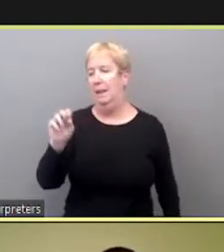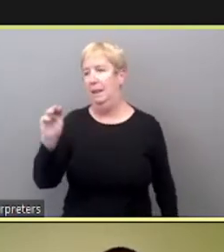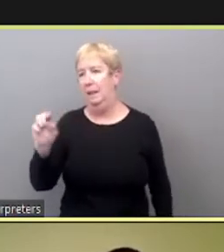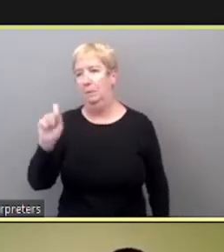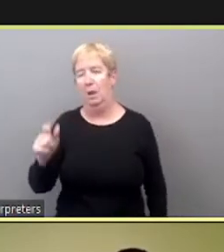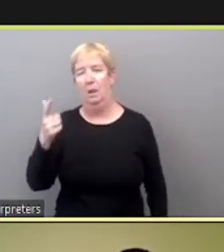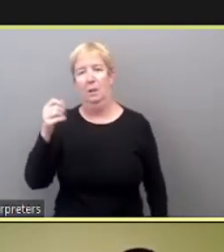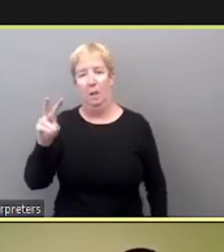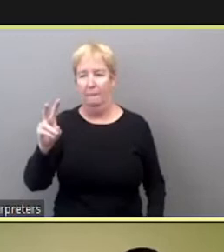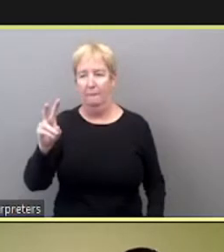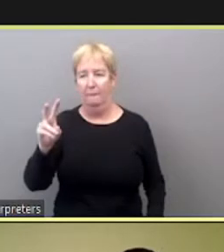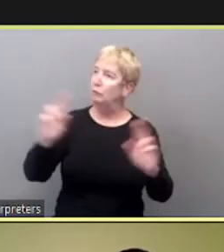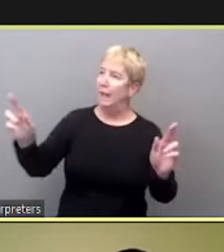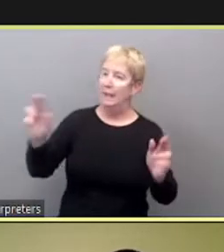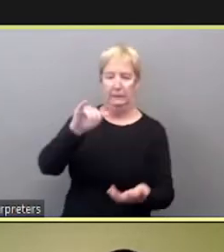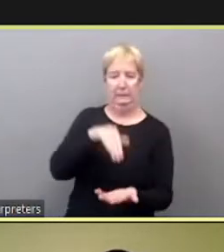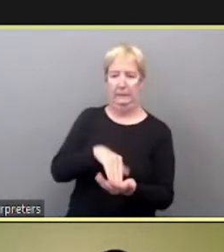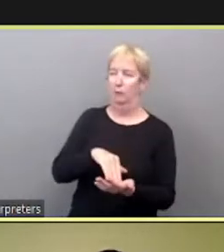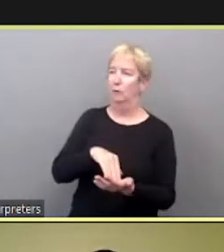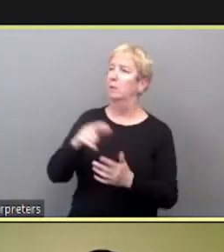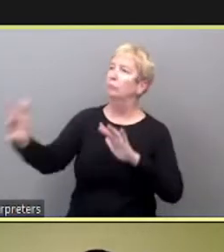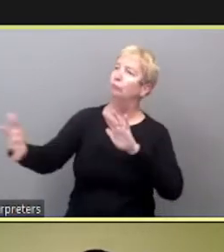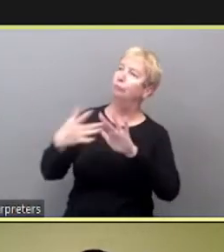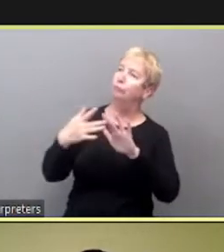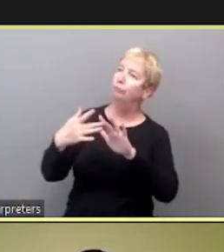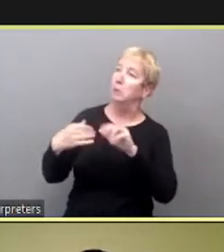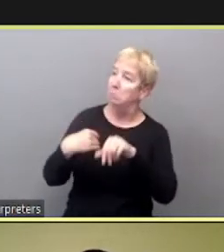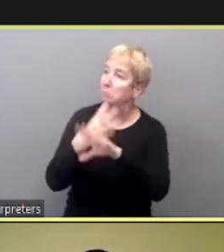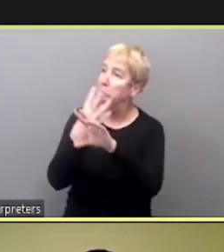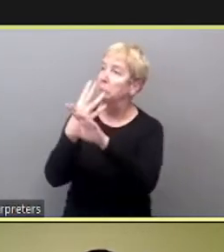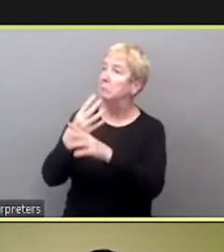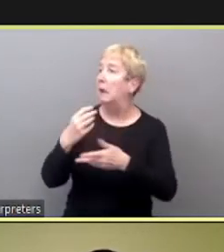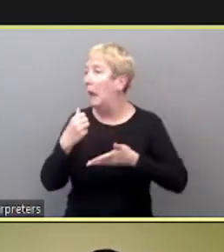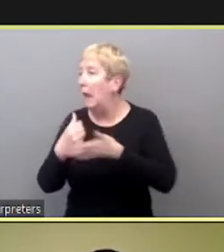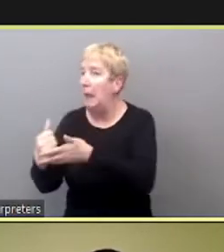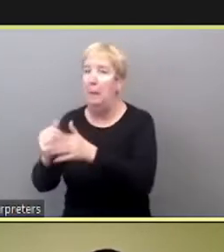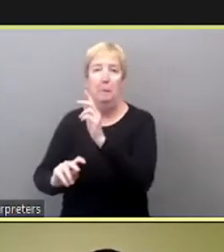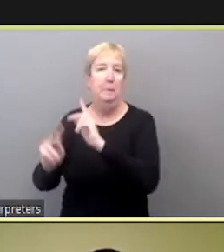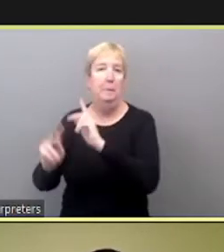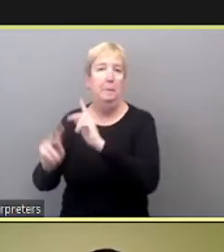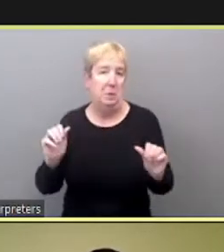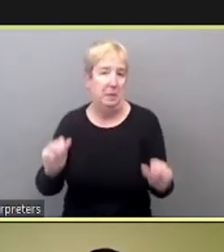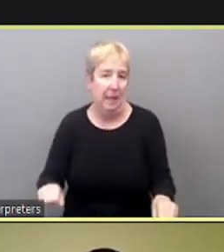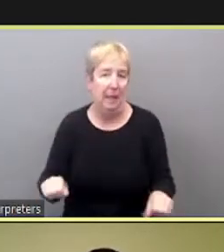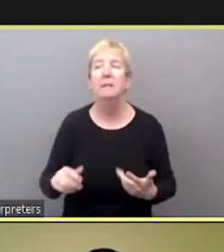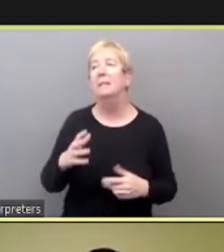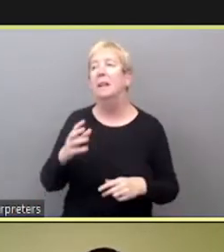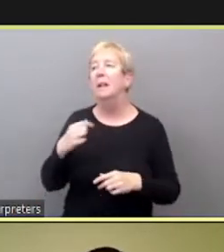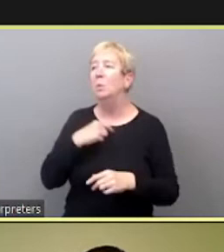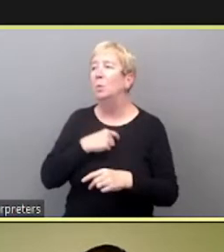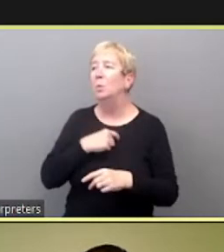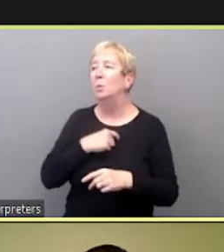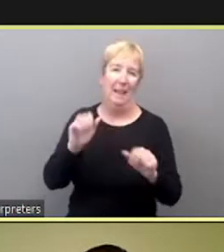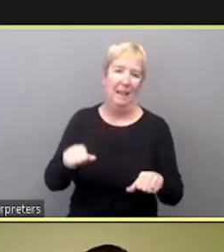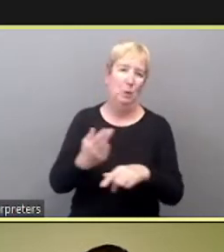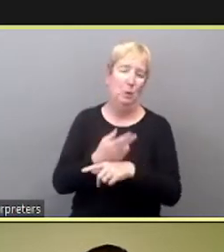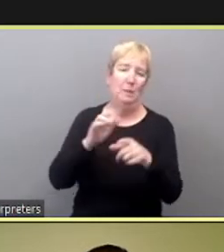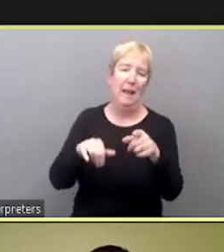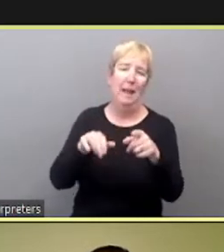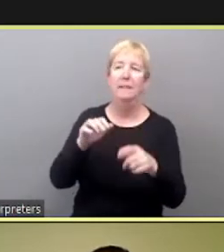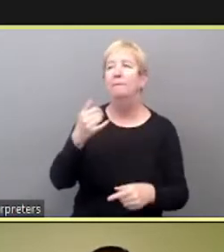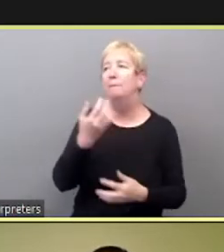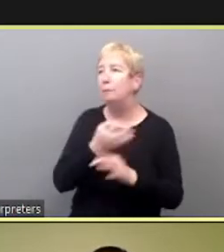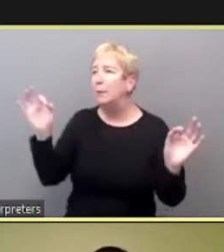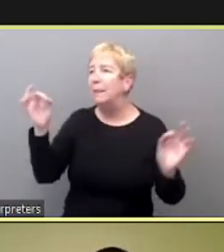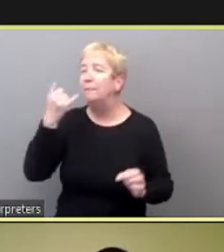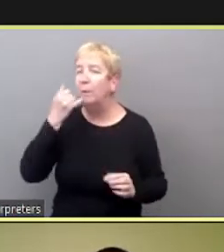a tremendous amount of resources for employers and job seekers, and we've actually now been able to utilize the toll-free number and the site's live